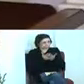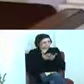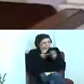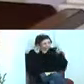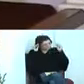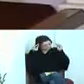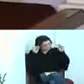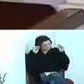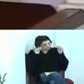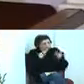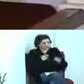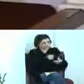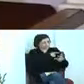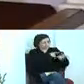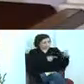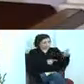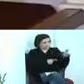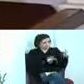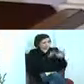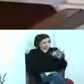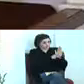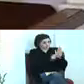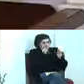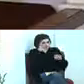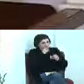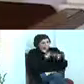wisdom principles for growing